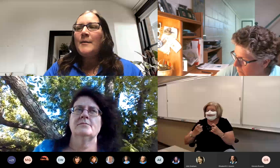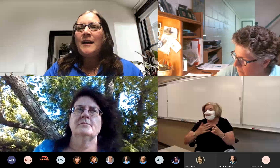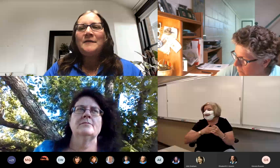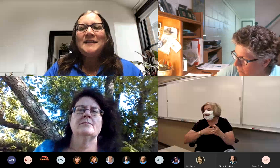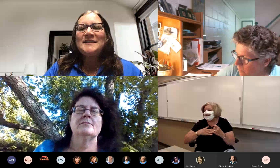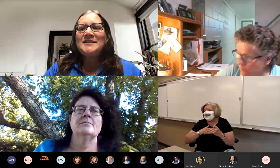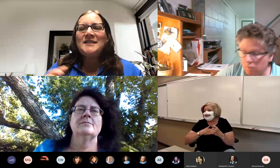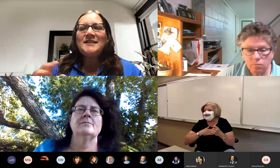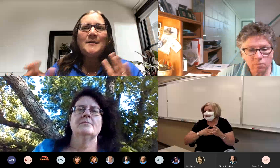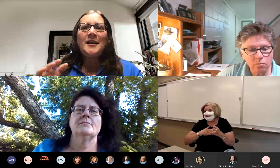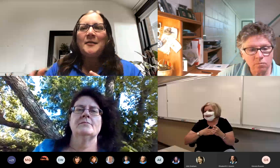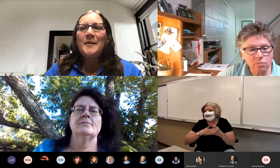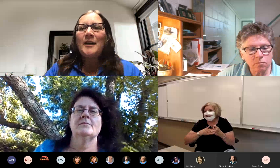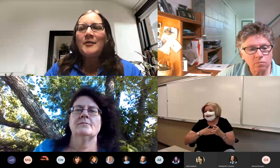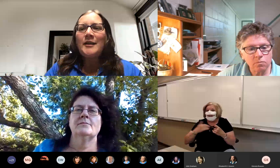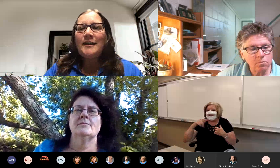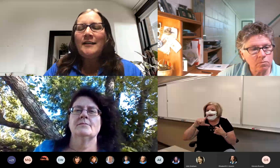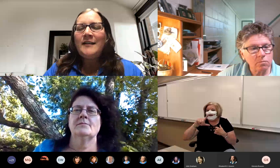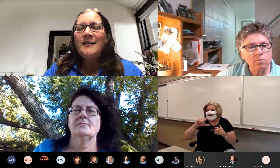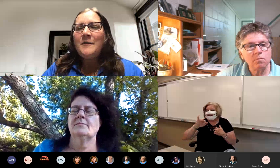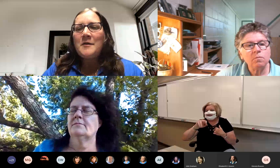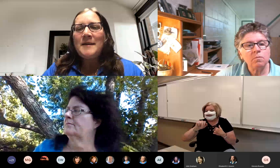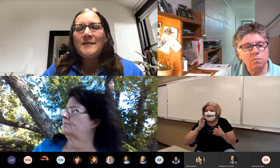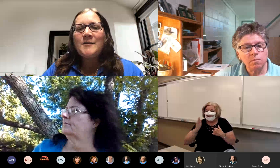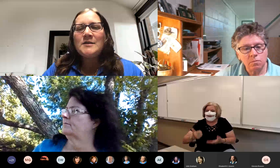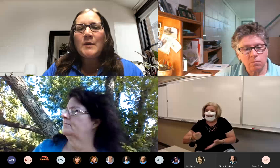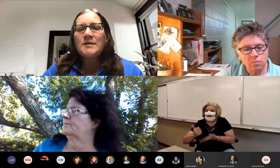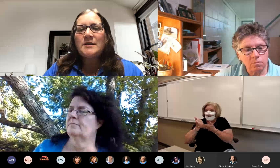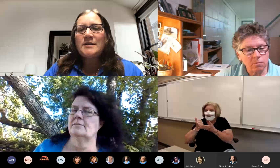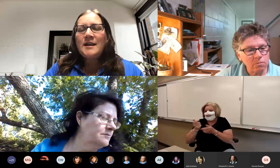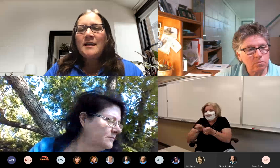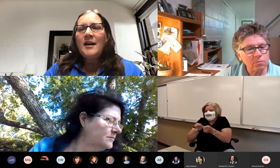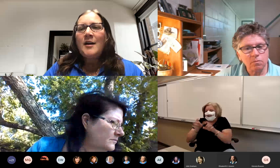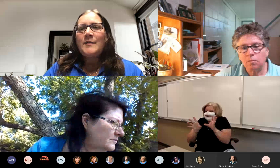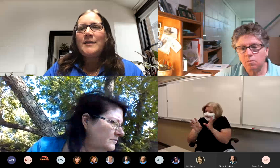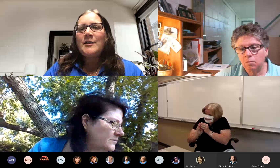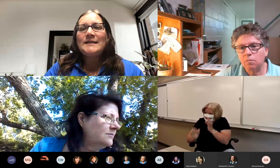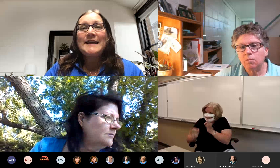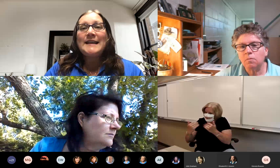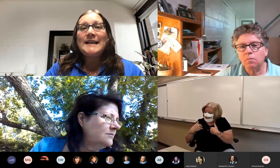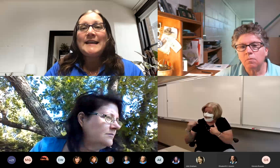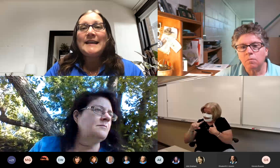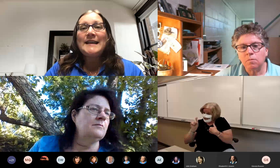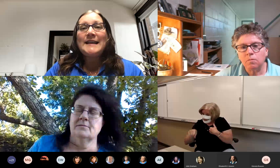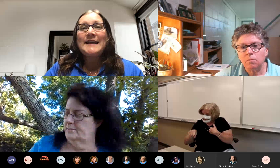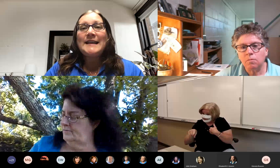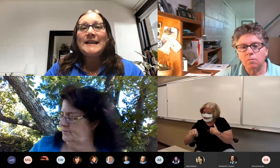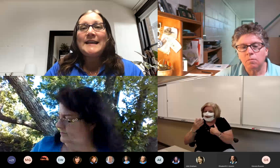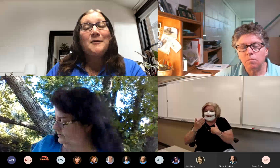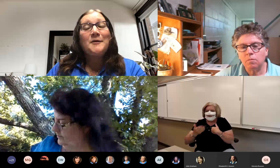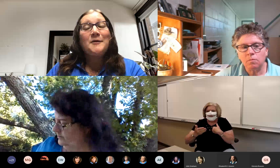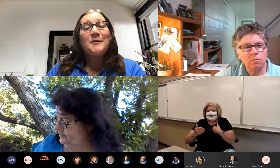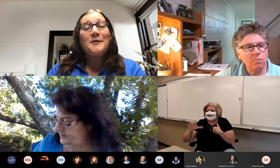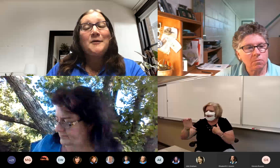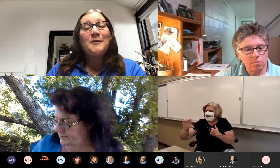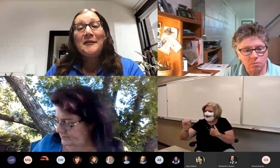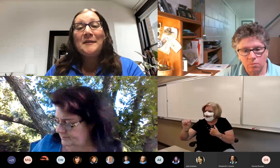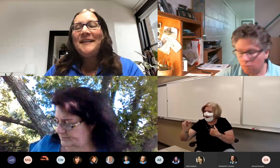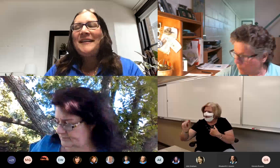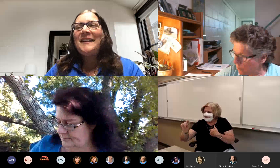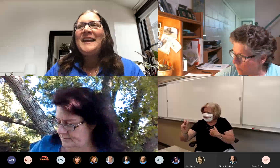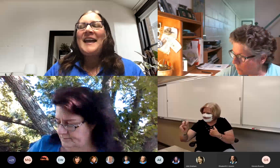questions, I have Lisa, she's going to be kind of moderating for me. If there's questions, there is a conversations panel, and we're going to